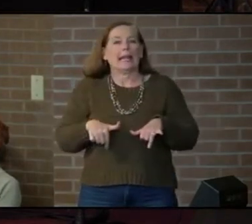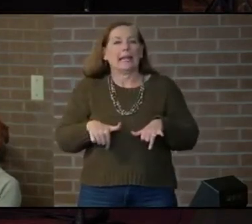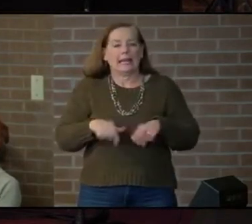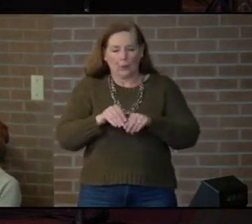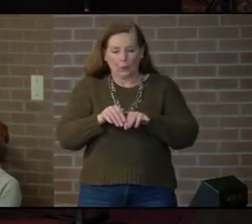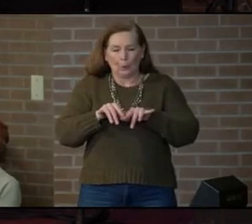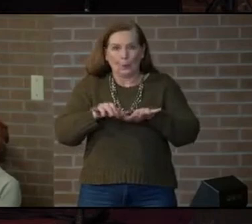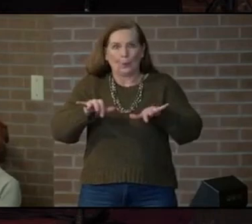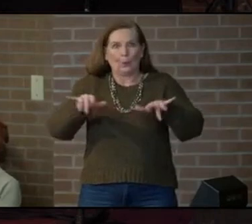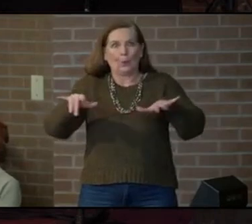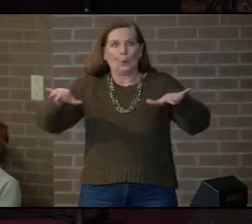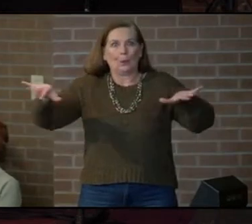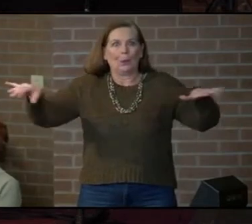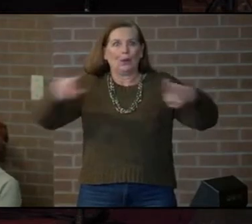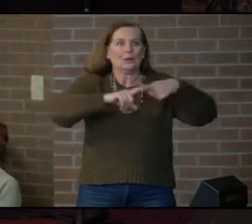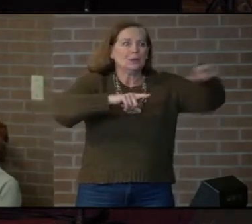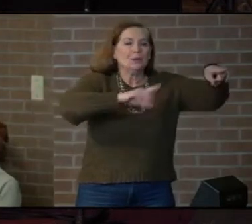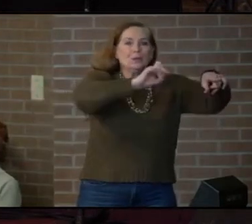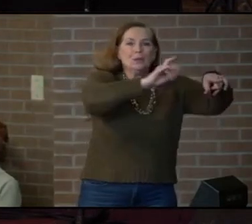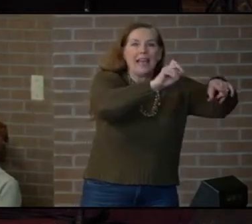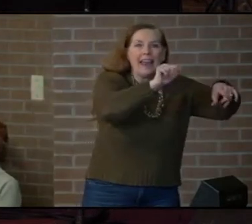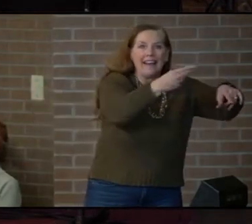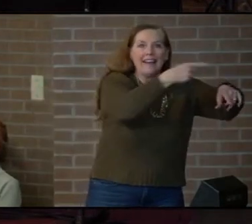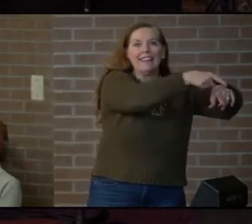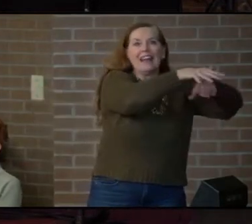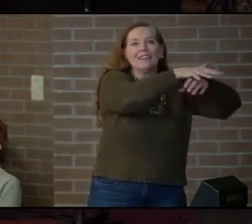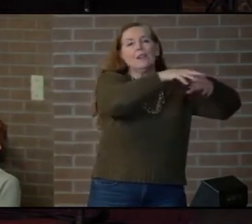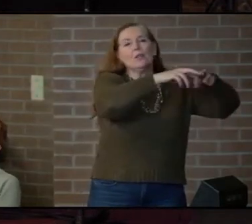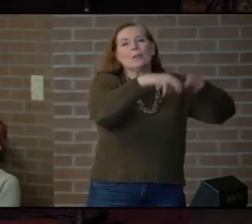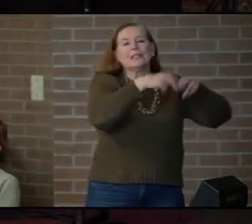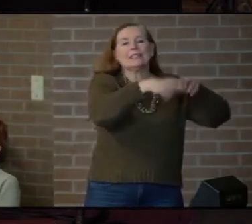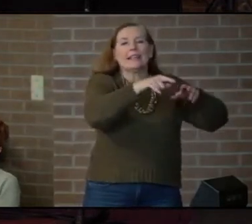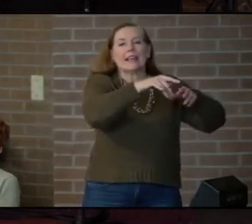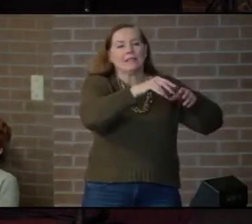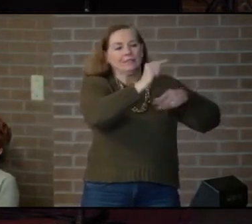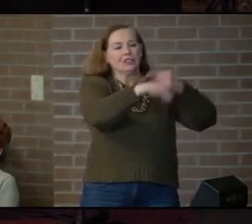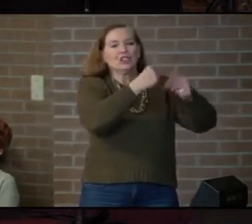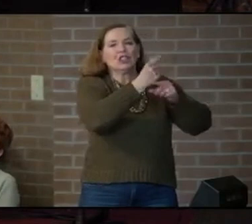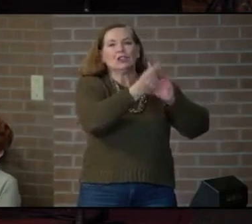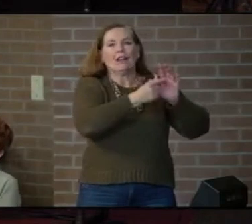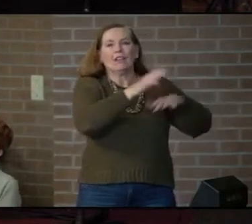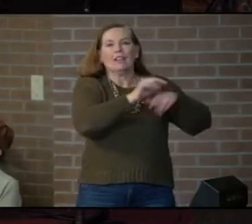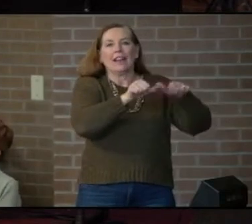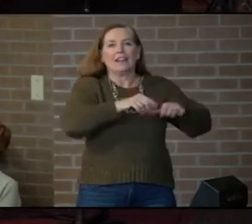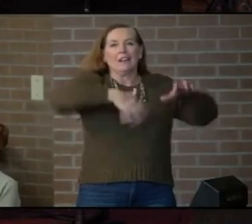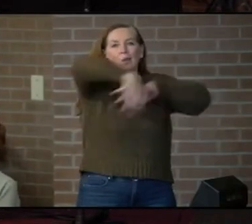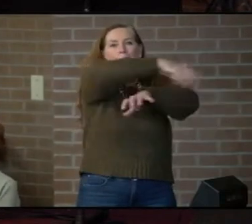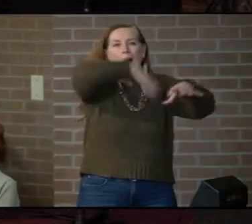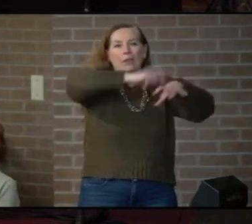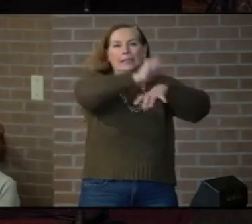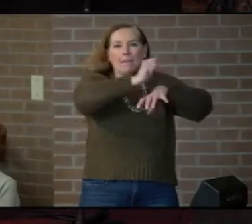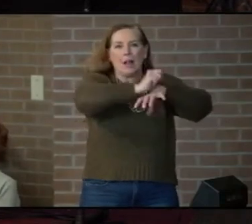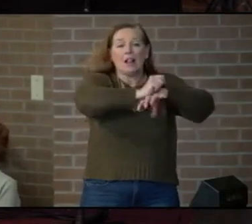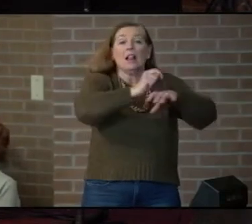ripples out, Jesus says, to Judea. And Judea represents actually the geographical area that kind of surrounded the temple. It's